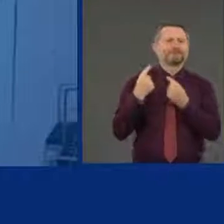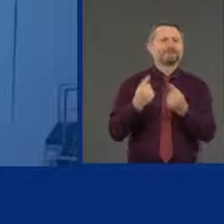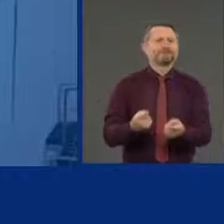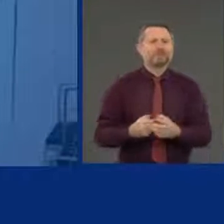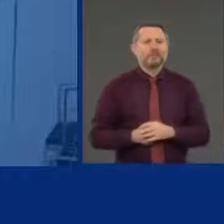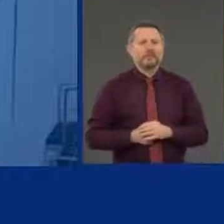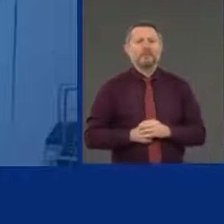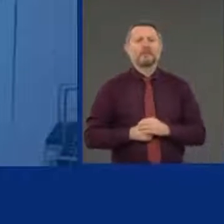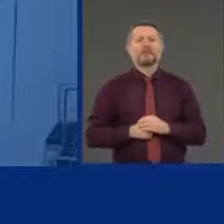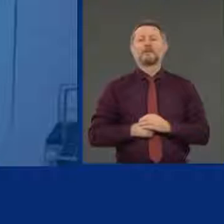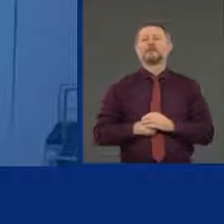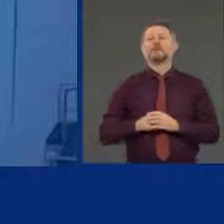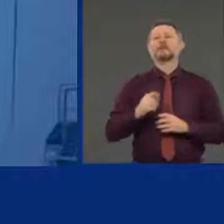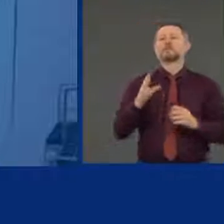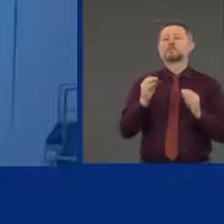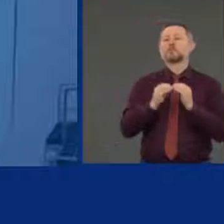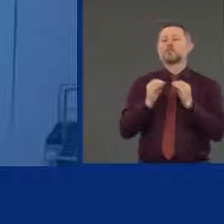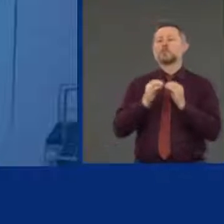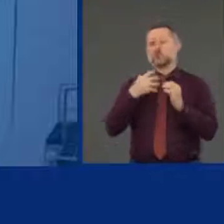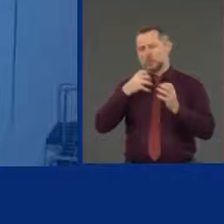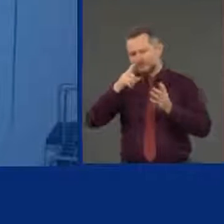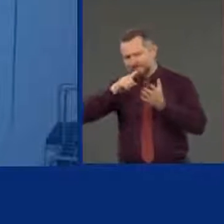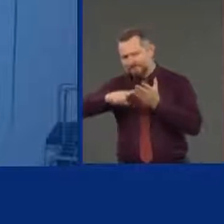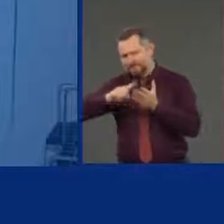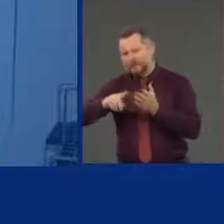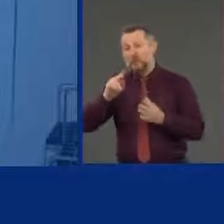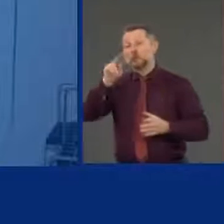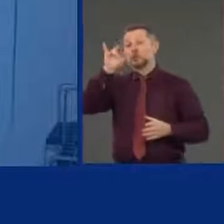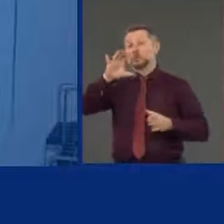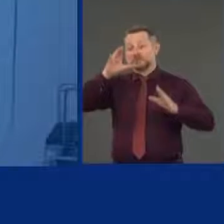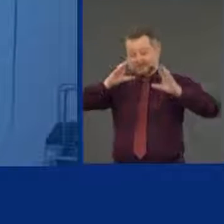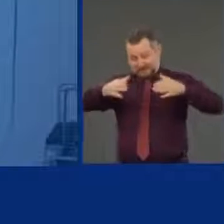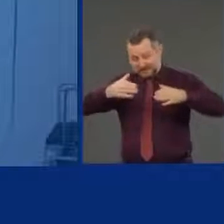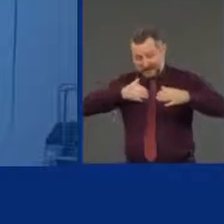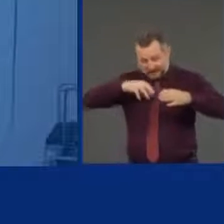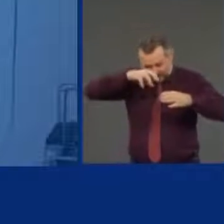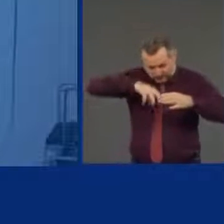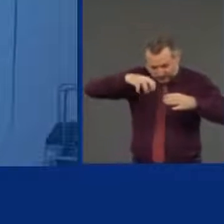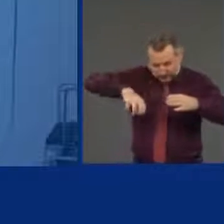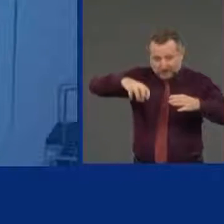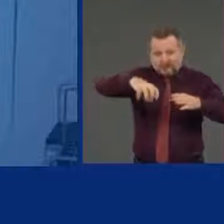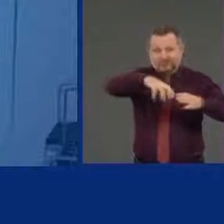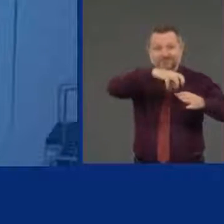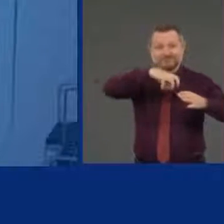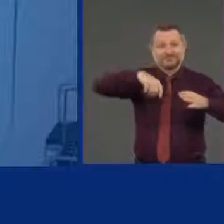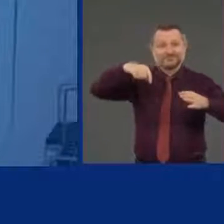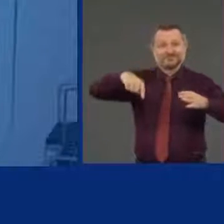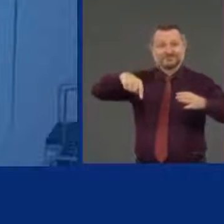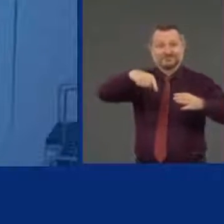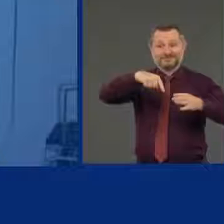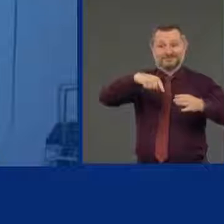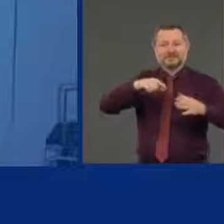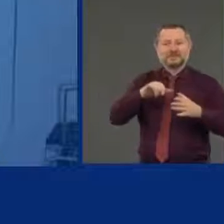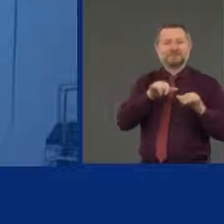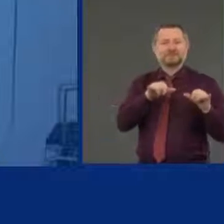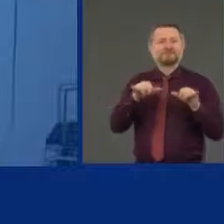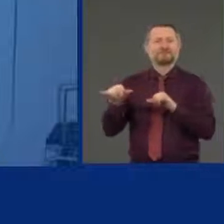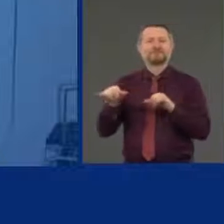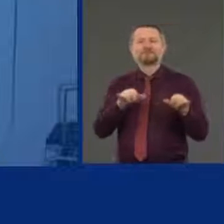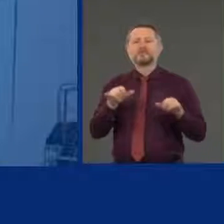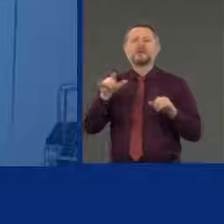further snapshot New York City, you can see the same basic factors and patterns in the